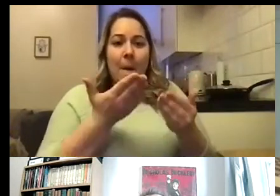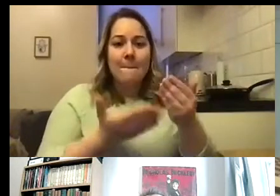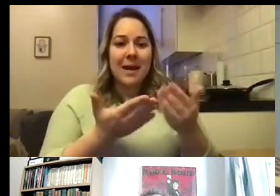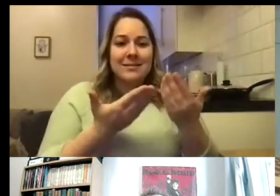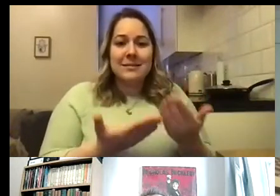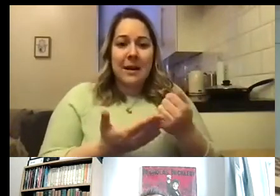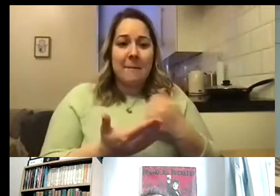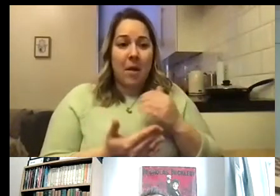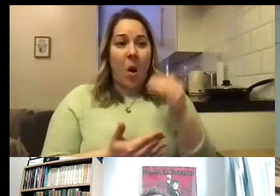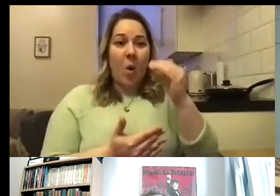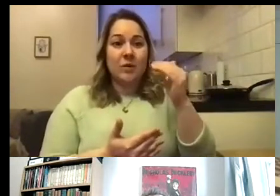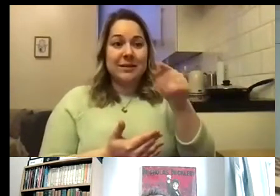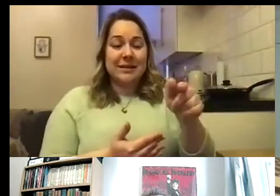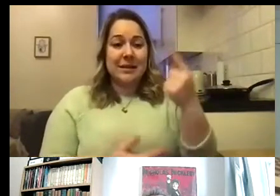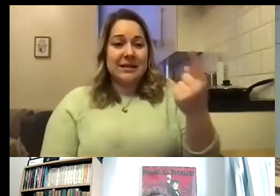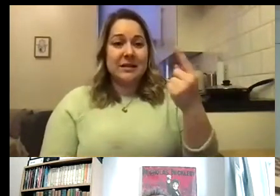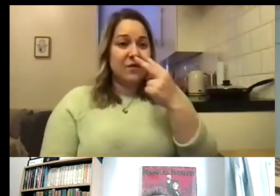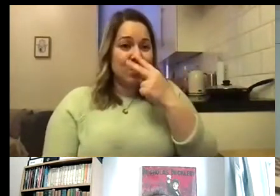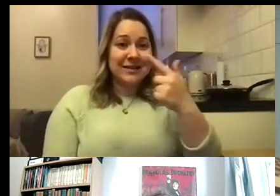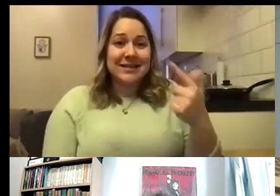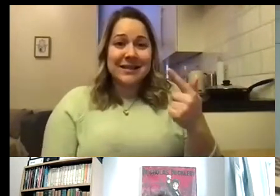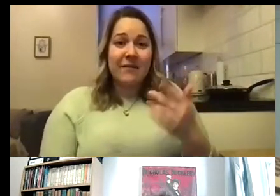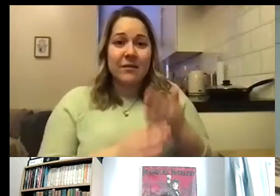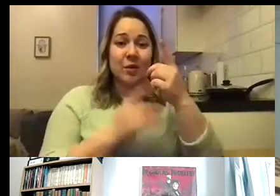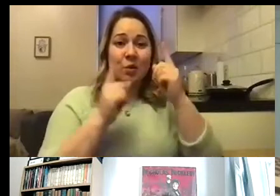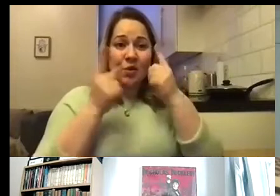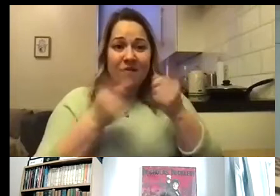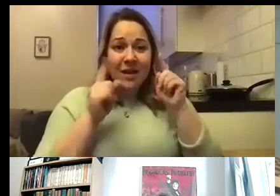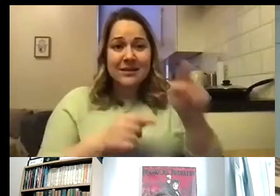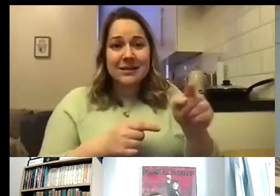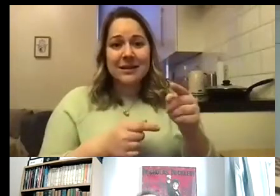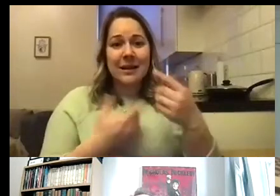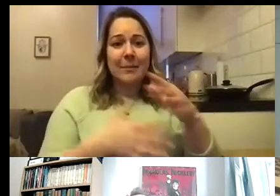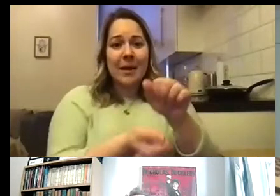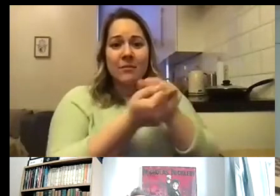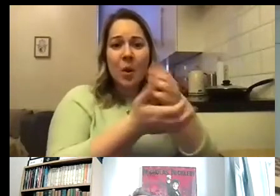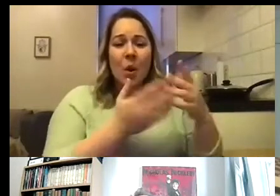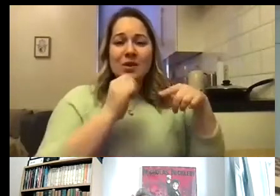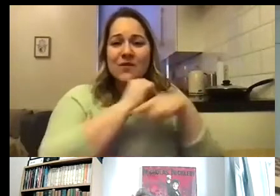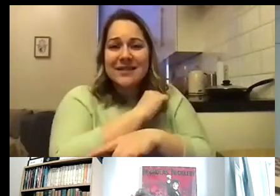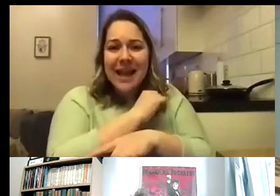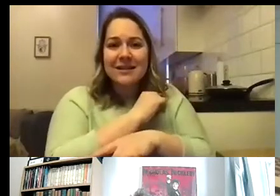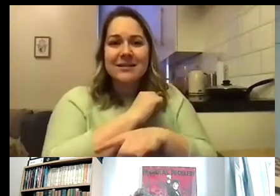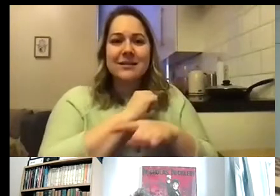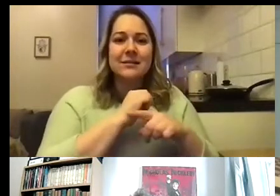27 and you know, she's at uni now, she's got a loan, and my younger 25-year-old's got loads of debt from